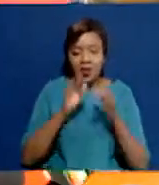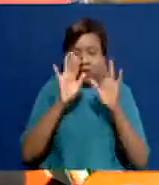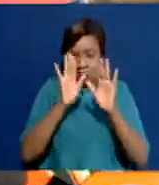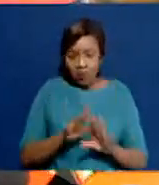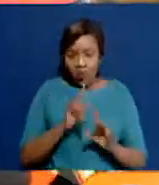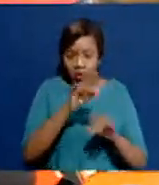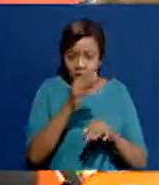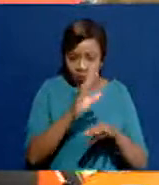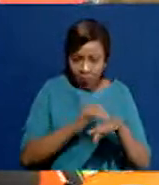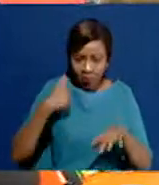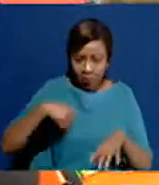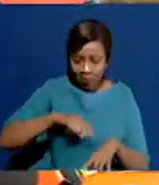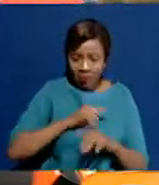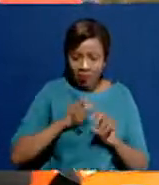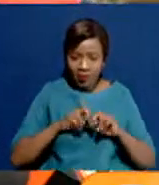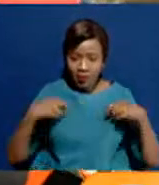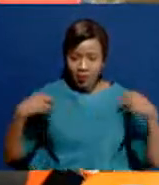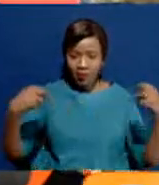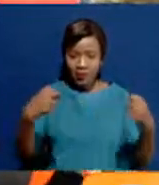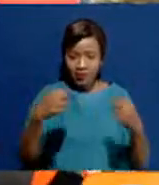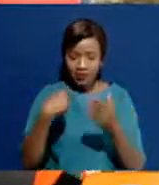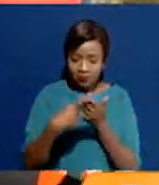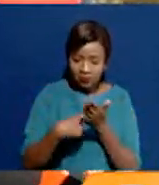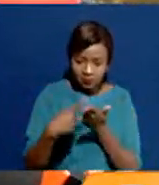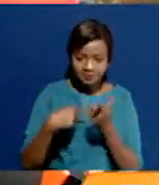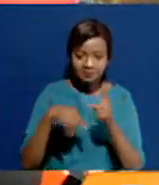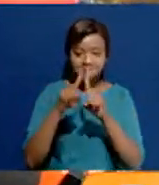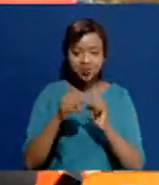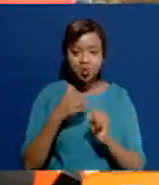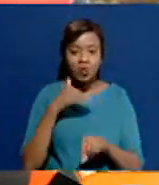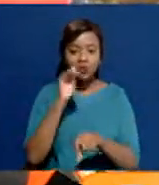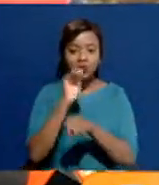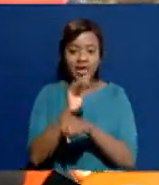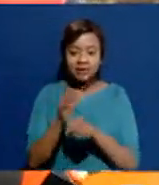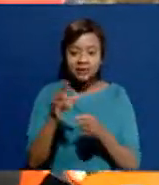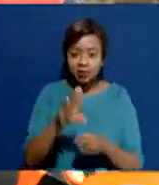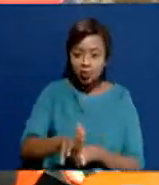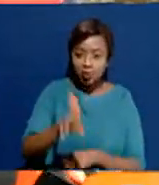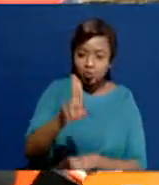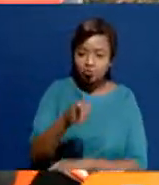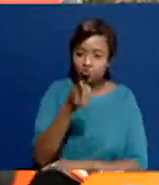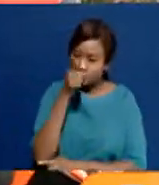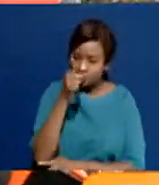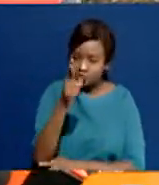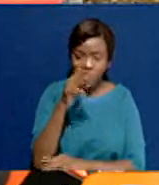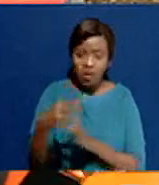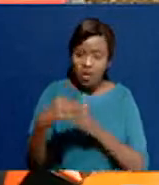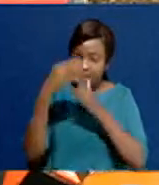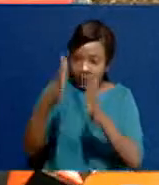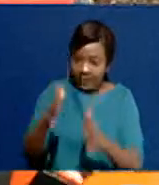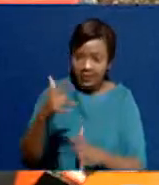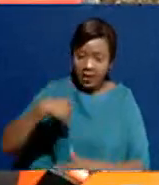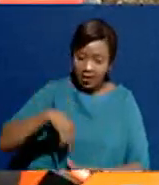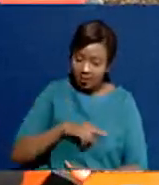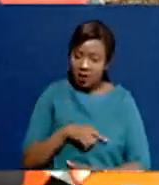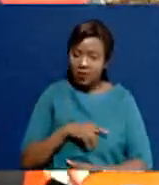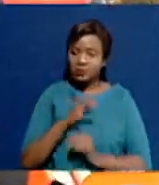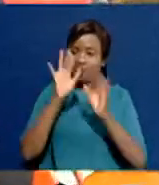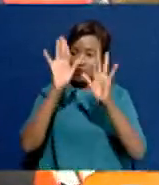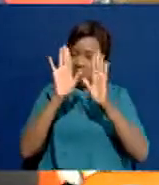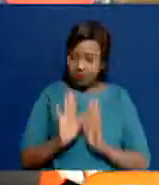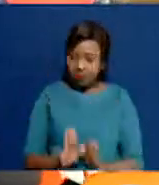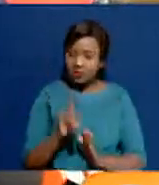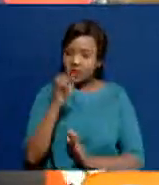and have a chance to talk to us. I also want to appeal to the party leader. You are our leader. It is important